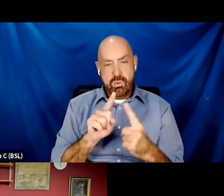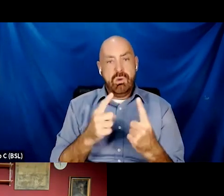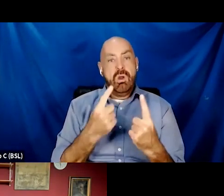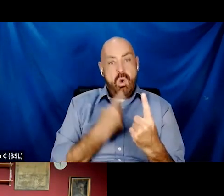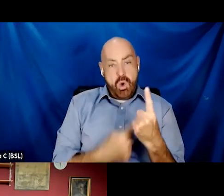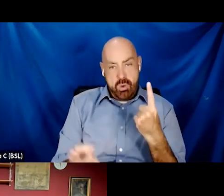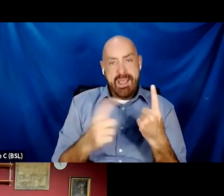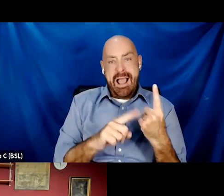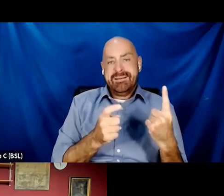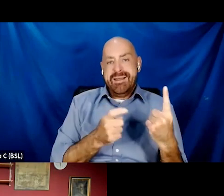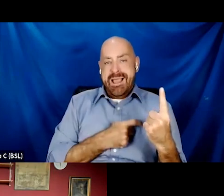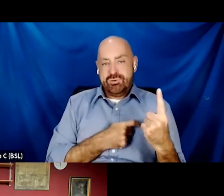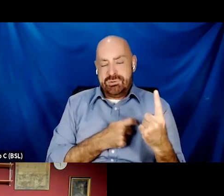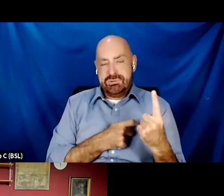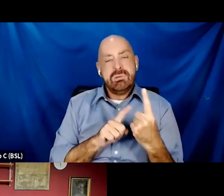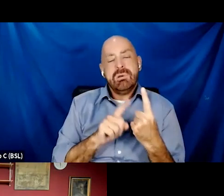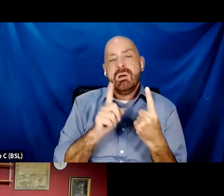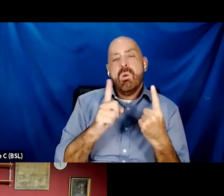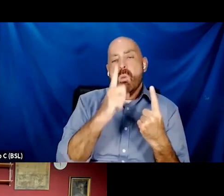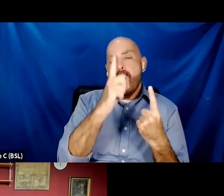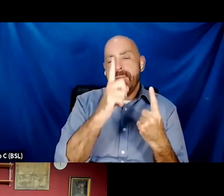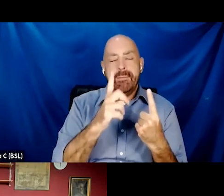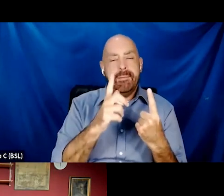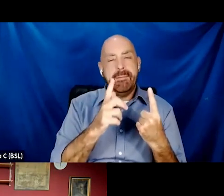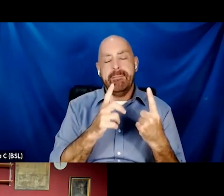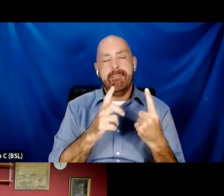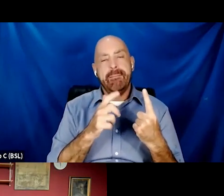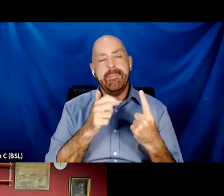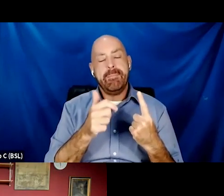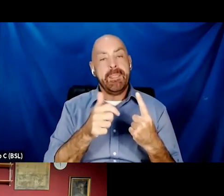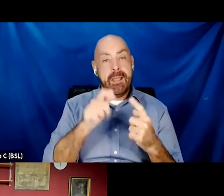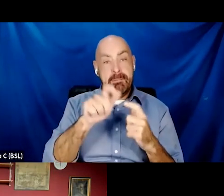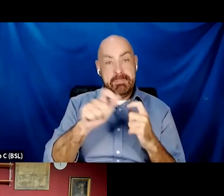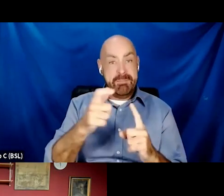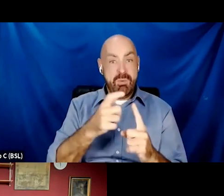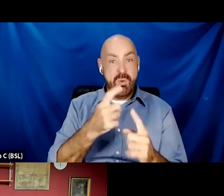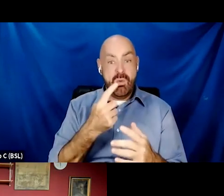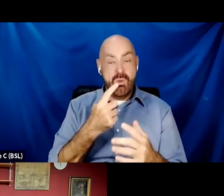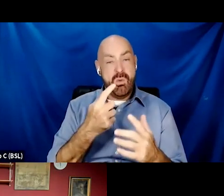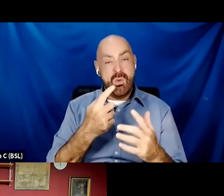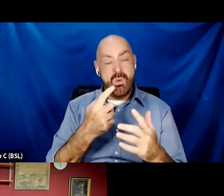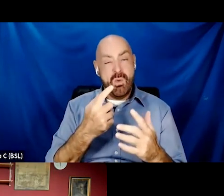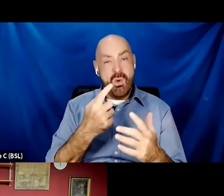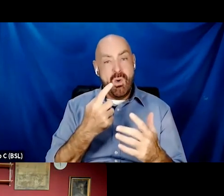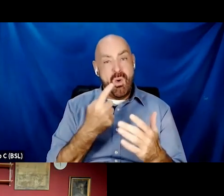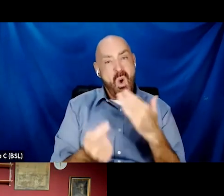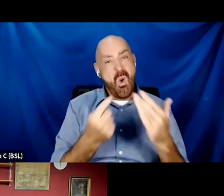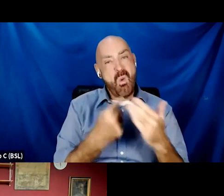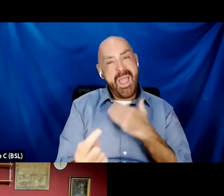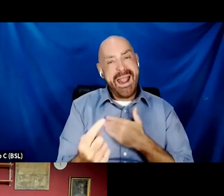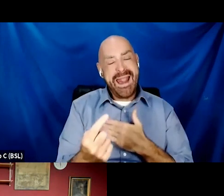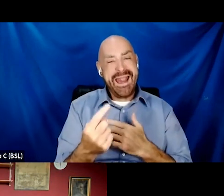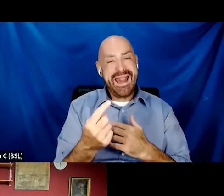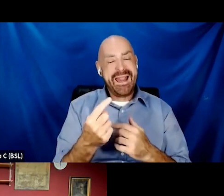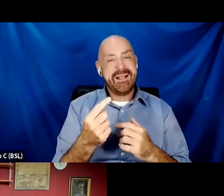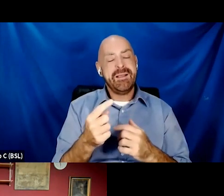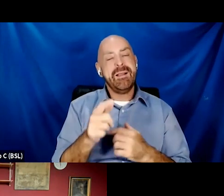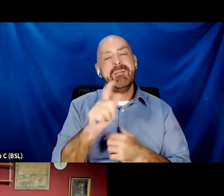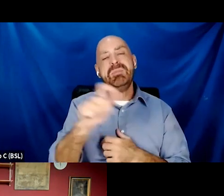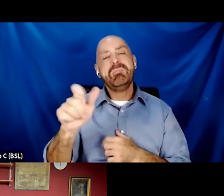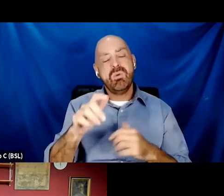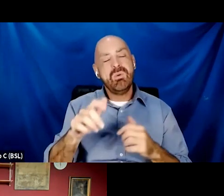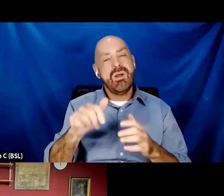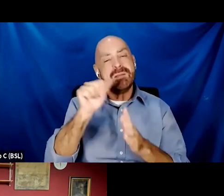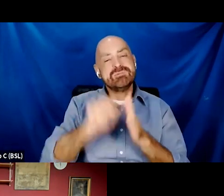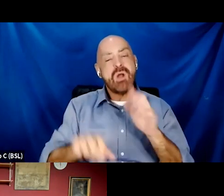One of my favourite ones, but you get a sense that people were lonely before. And of course, quite a lot of people, at least early on, became less lonely because